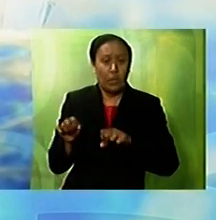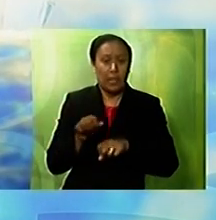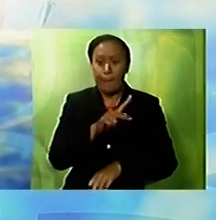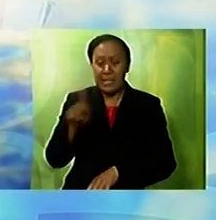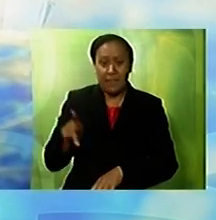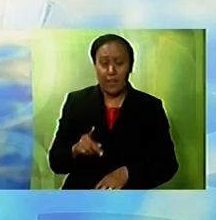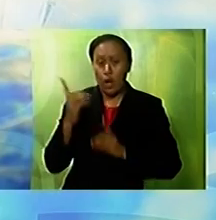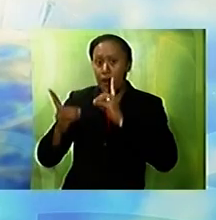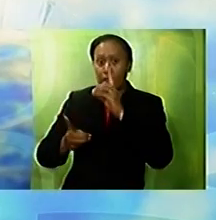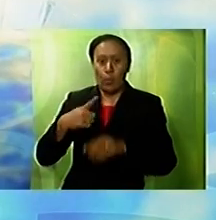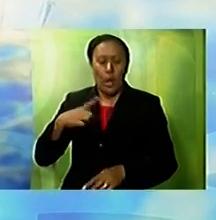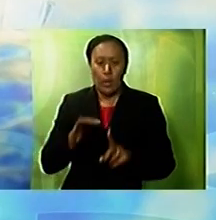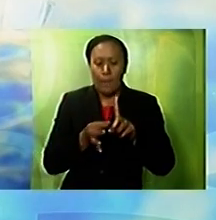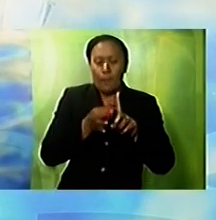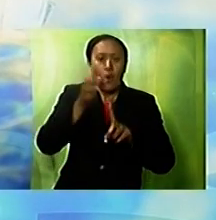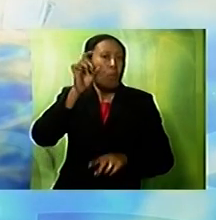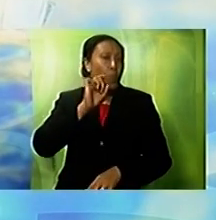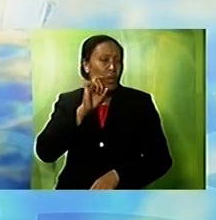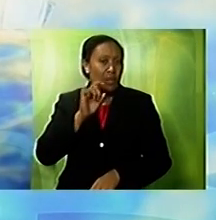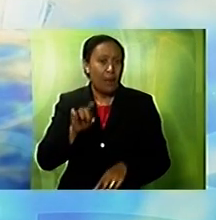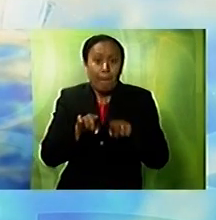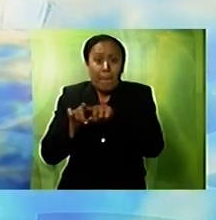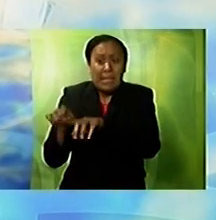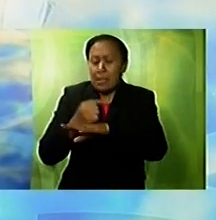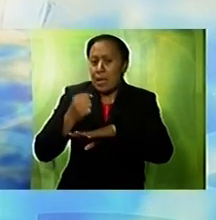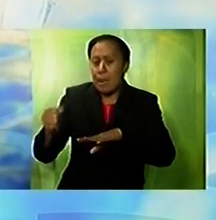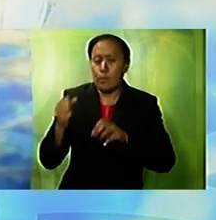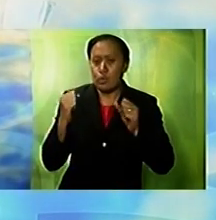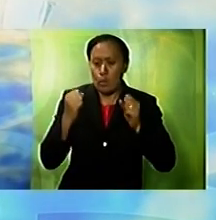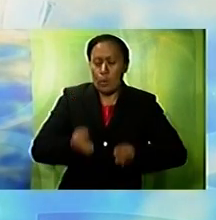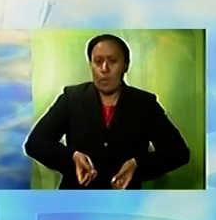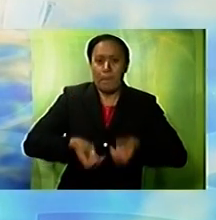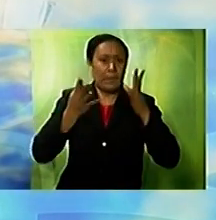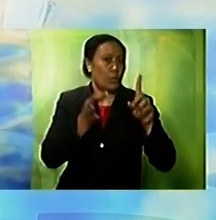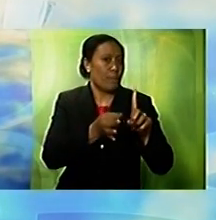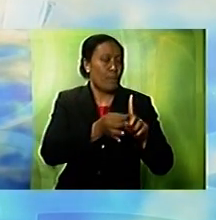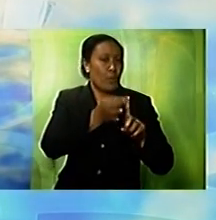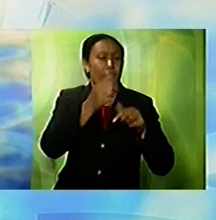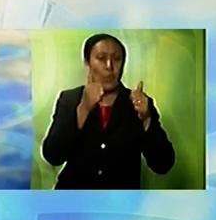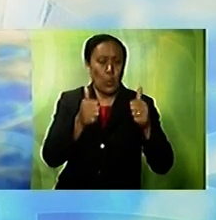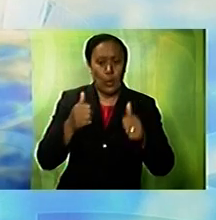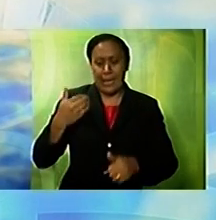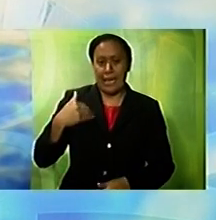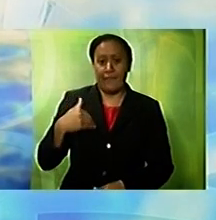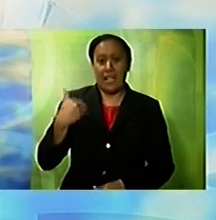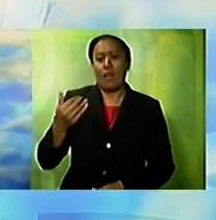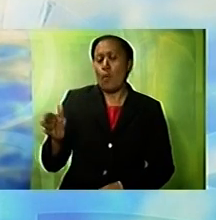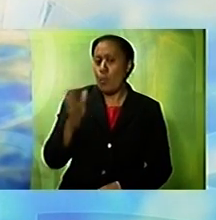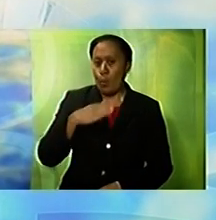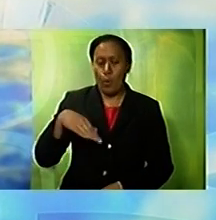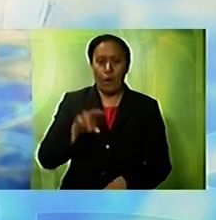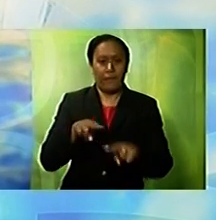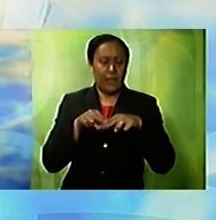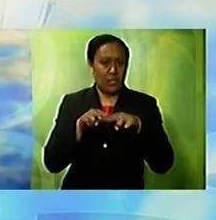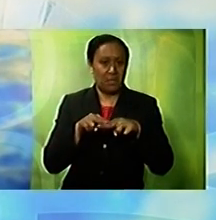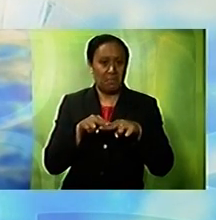provide solutions to improving water supply indicates government's strong commitment to improving quality of living for all Fijians. That's the